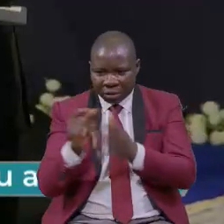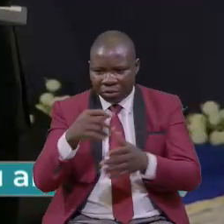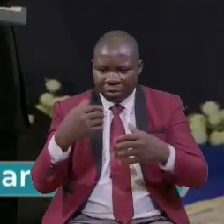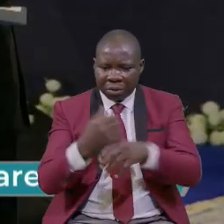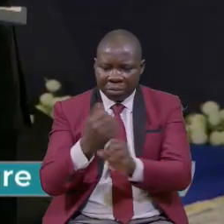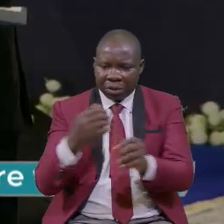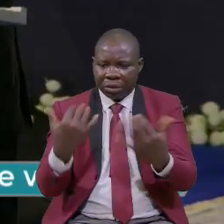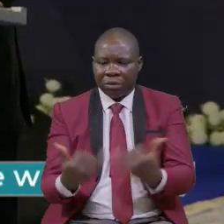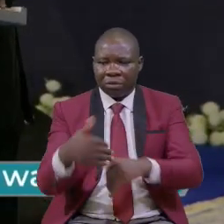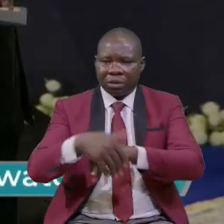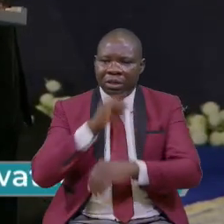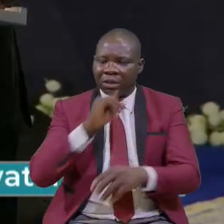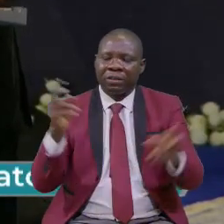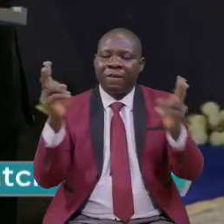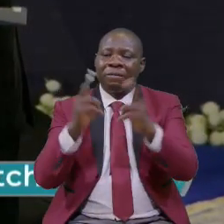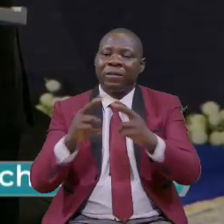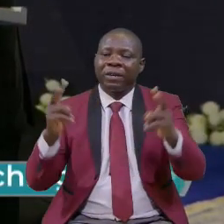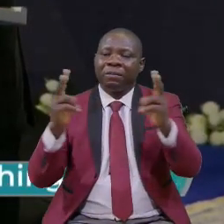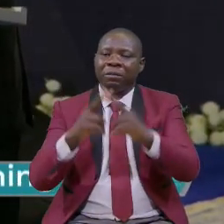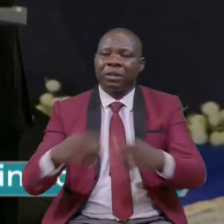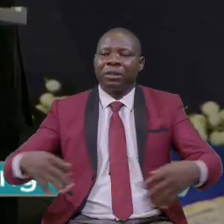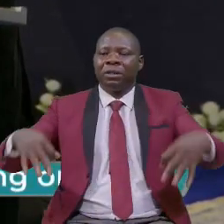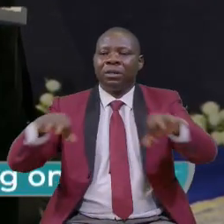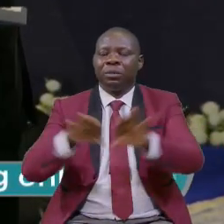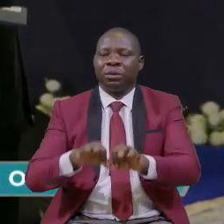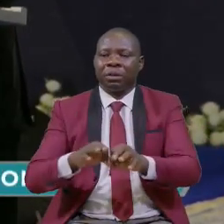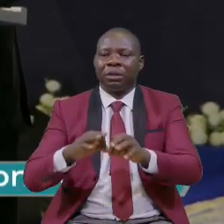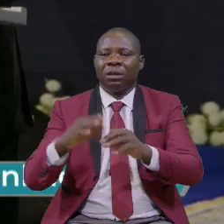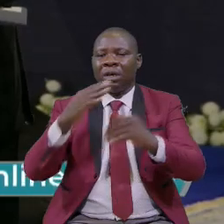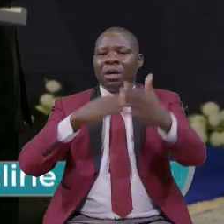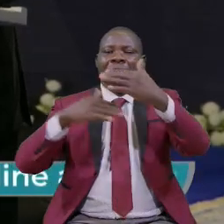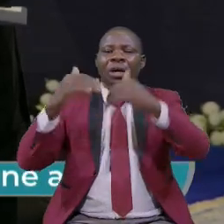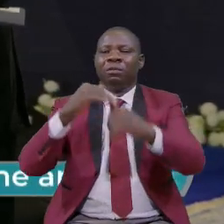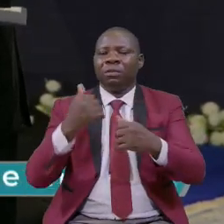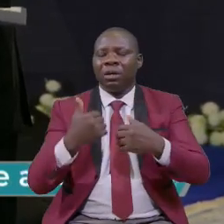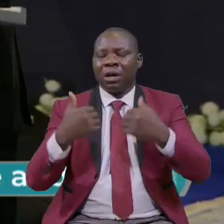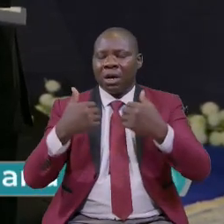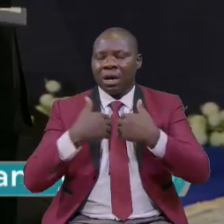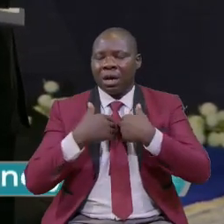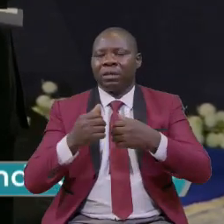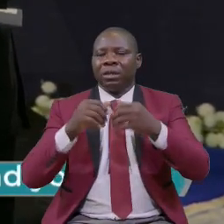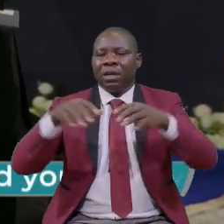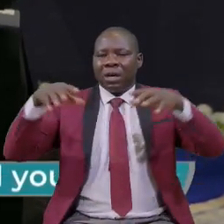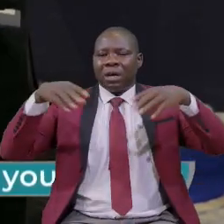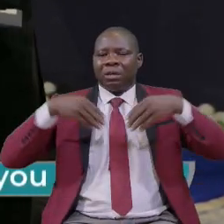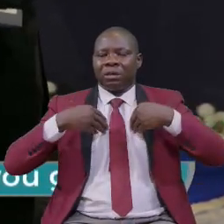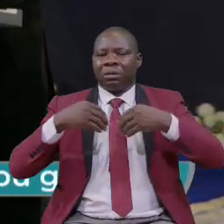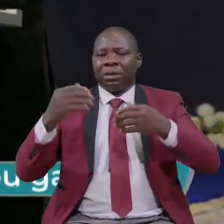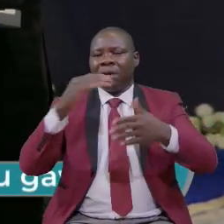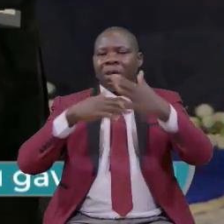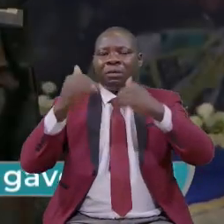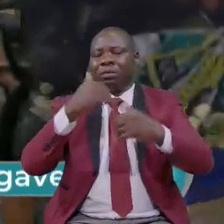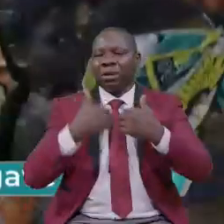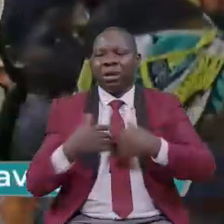important. Heaven has accepted, heaven has affirmed. Do everything within your